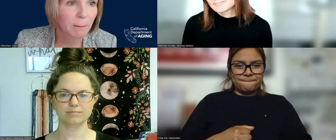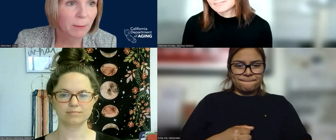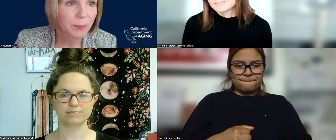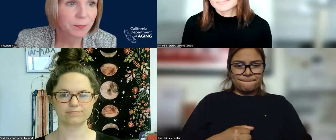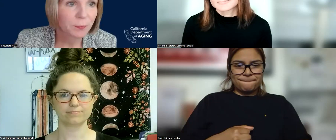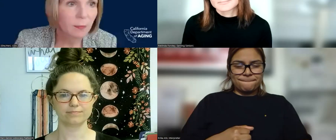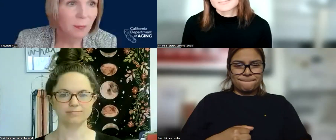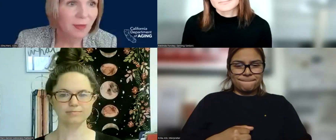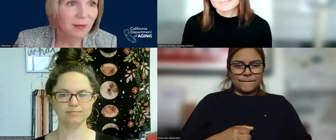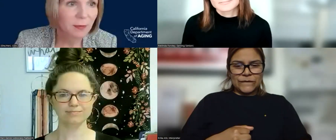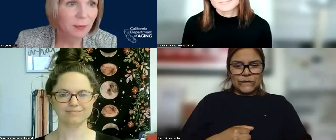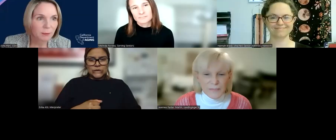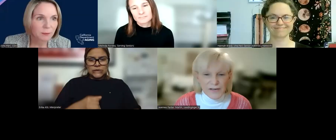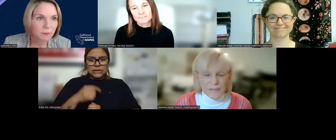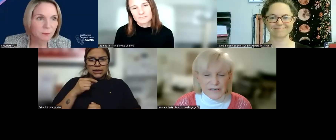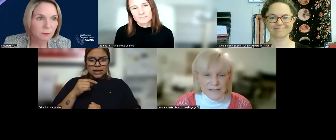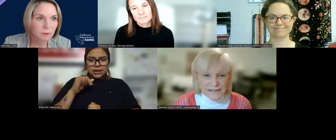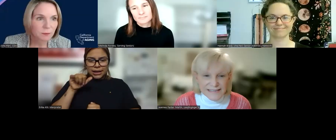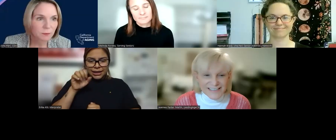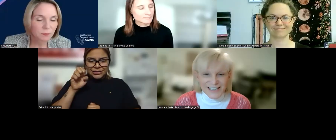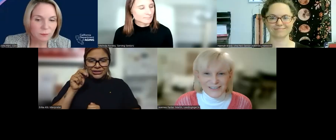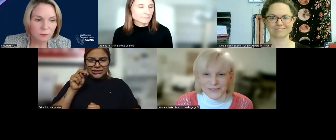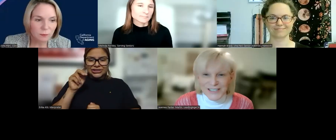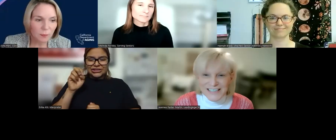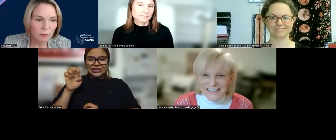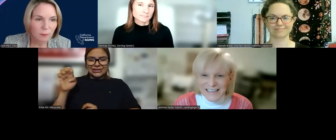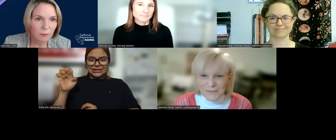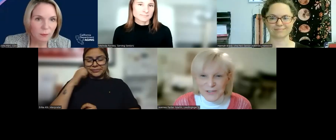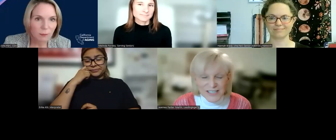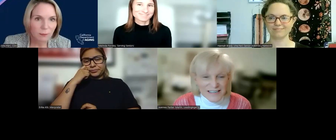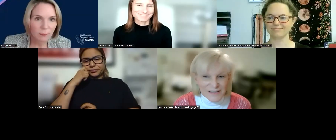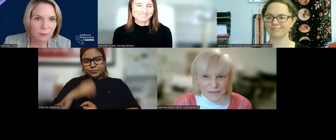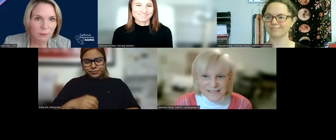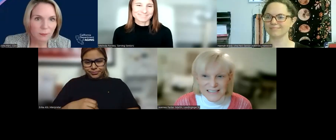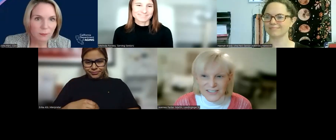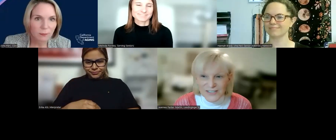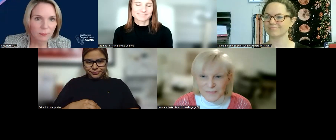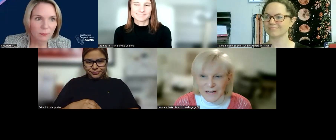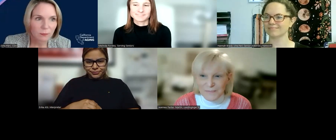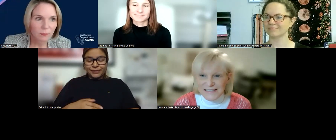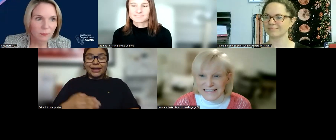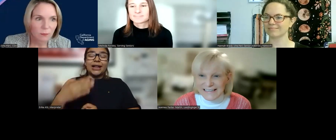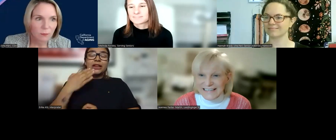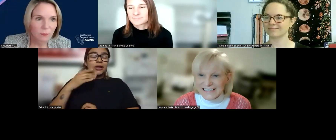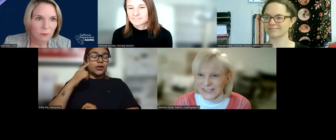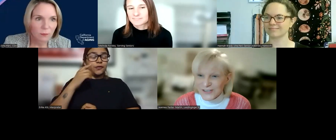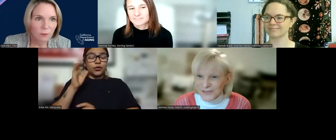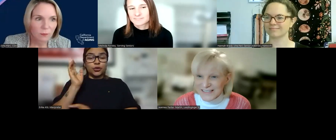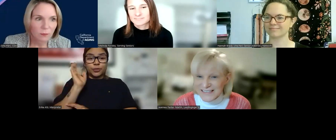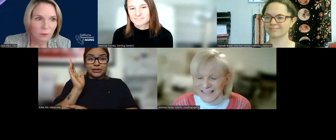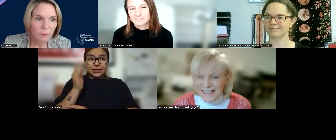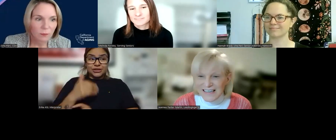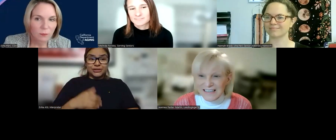Jeannie. Yeah, thank you, Sarah. I'm Jeannie Parker Martin with Leading Age California, and I appreciate the presentations by Melinda, Hannah,